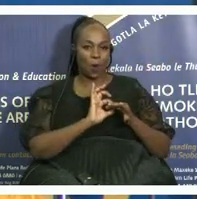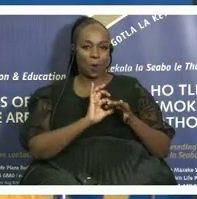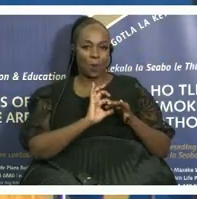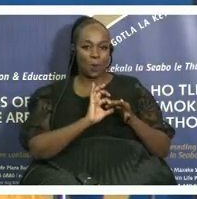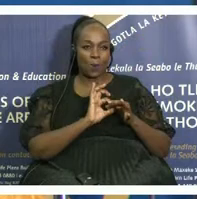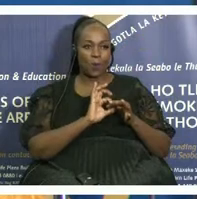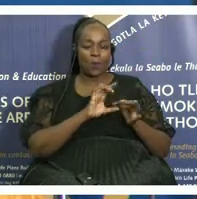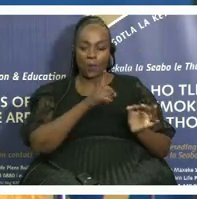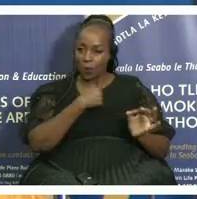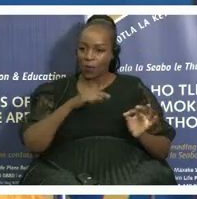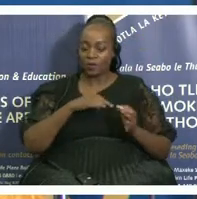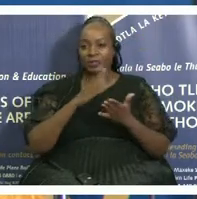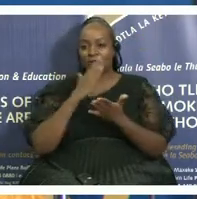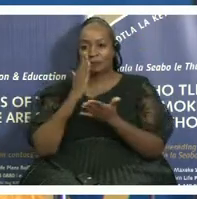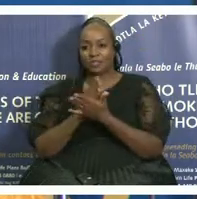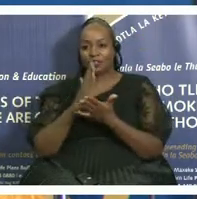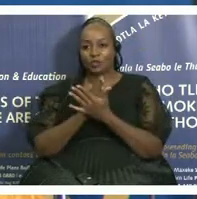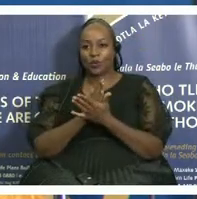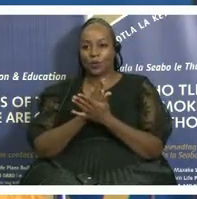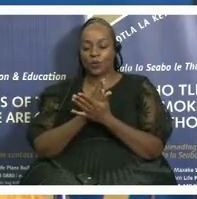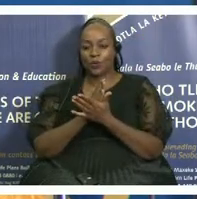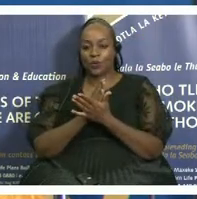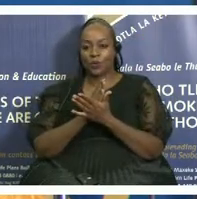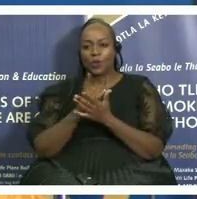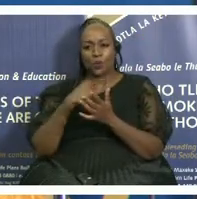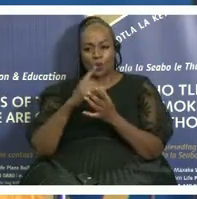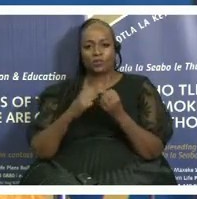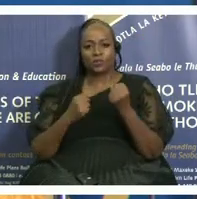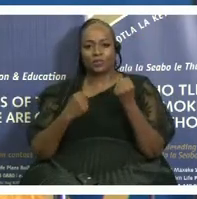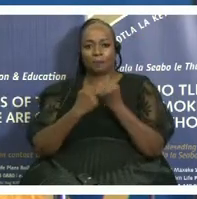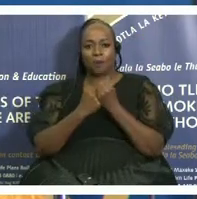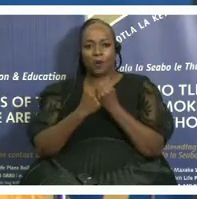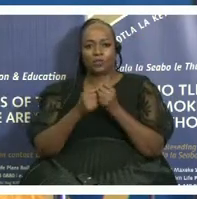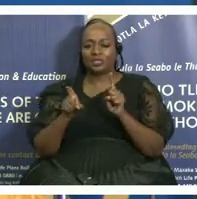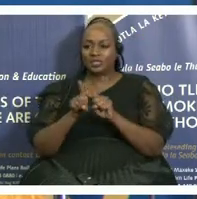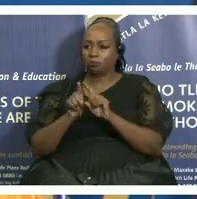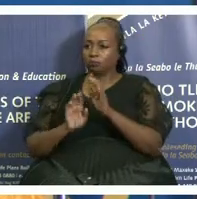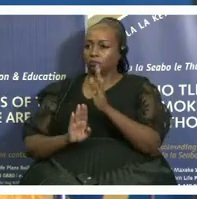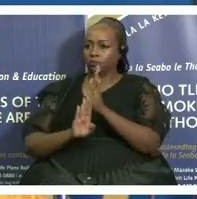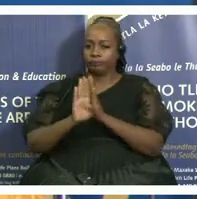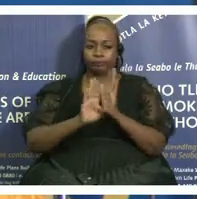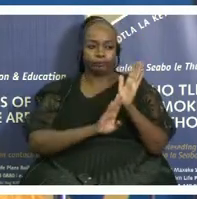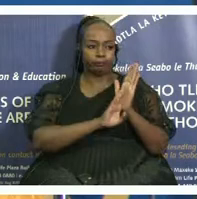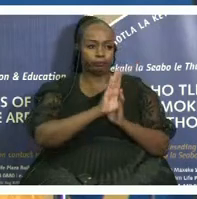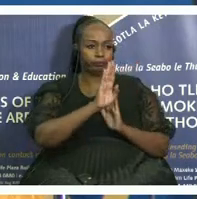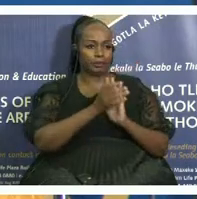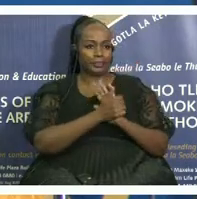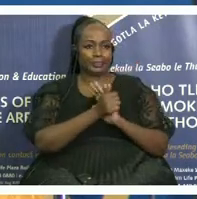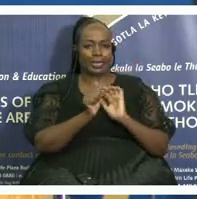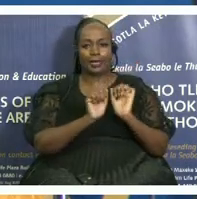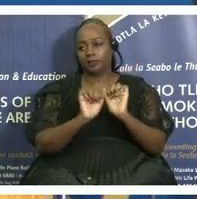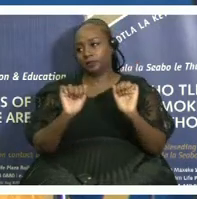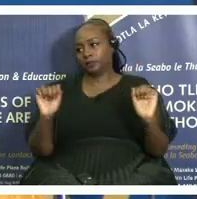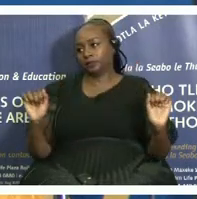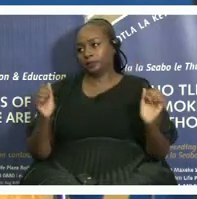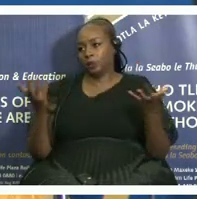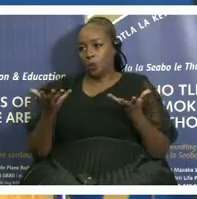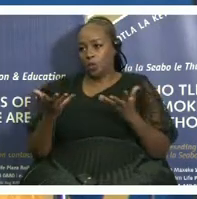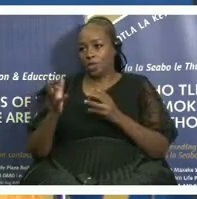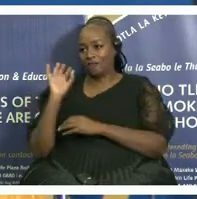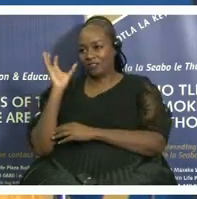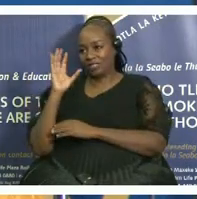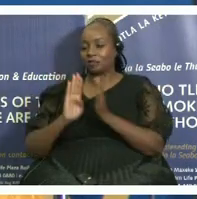re tlamaile o etsa ka bohohle hore re supporta re promoter ka hohle talente teng ka haro Freestata